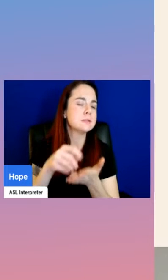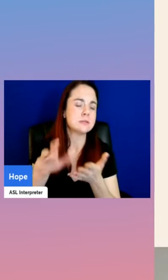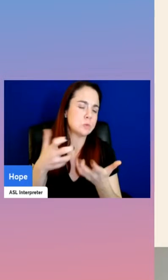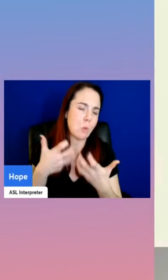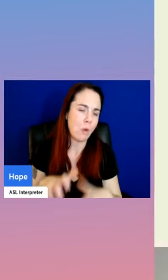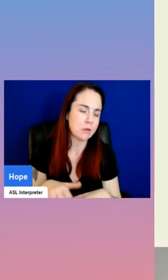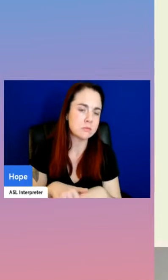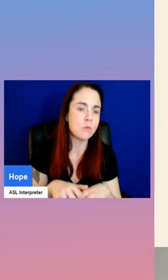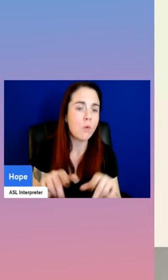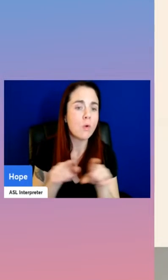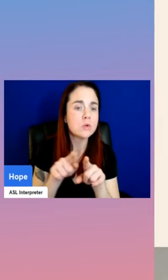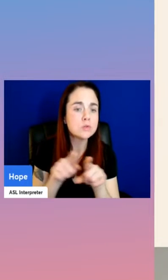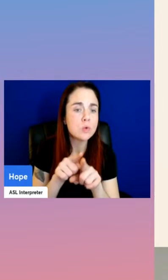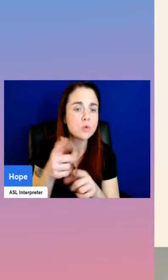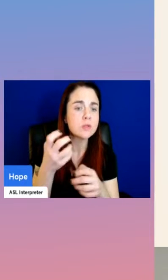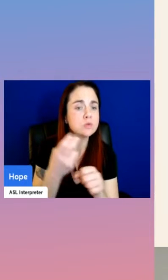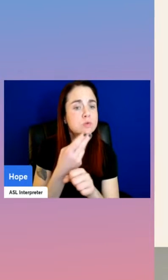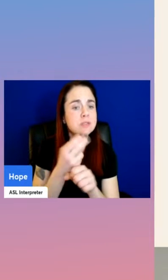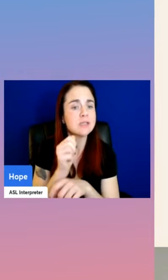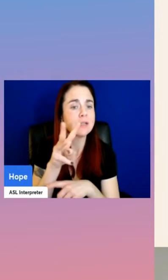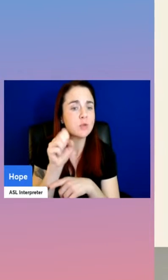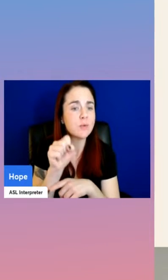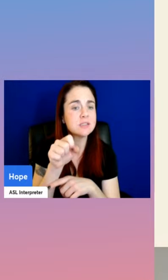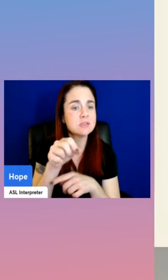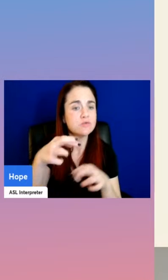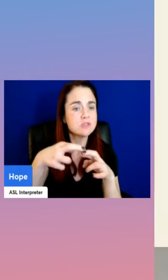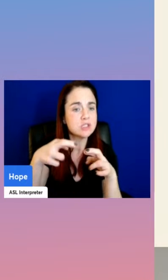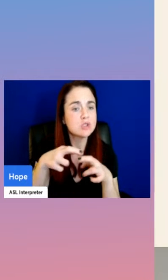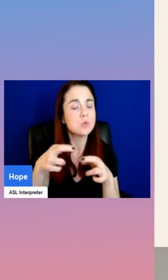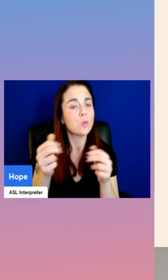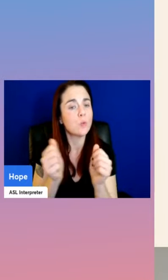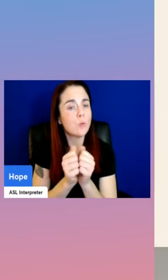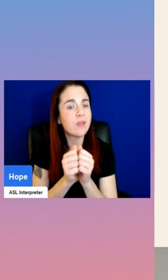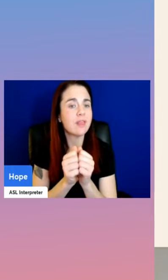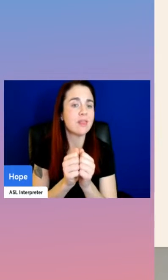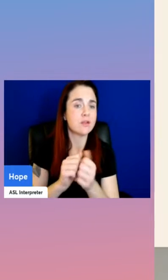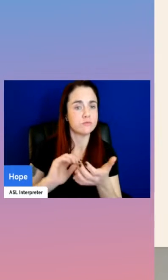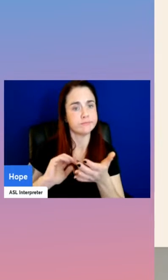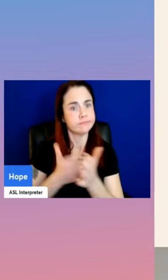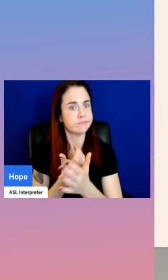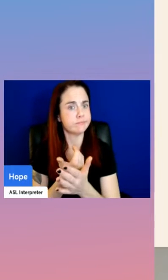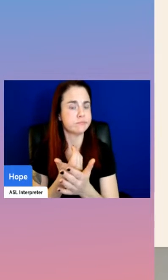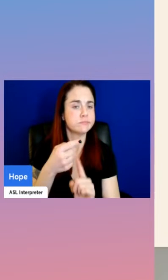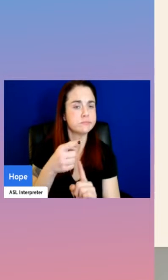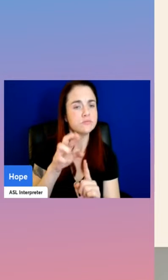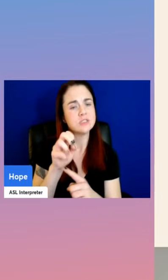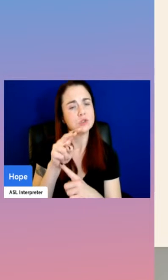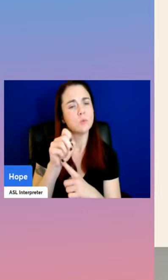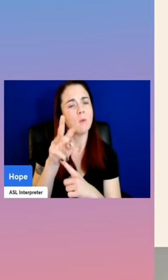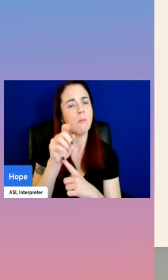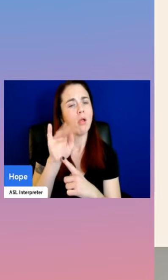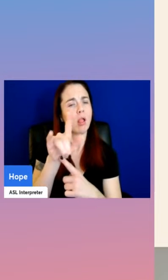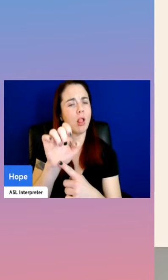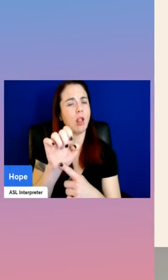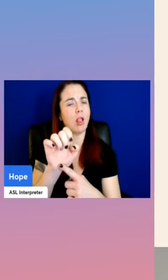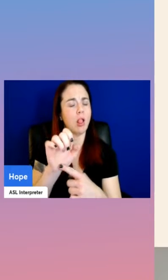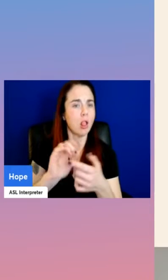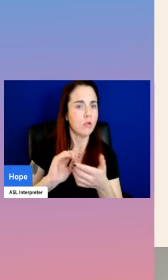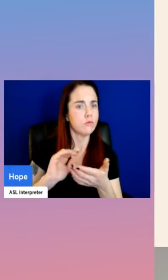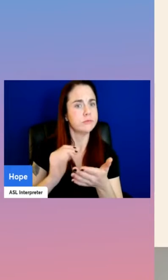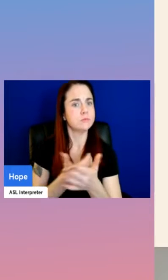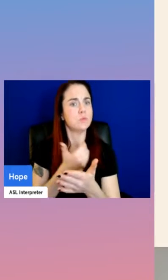about choosing the AWS regions with renewable energy sources, because AWS also makes it explicit in their documentation that there are